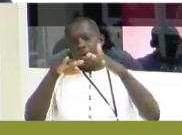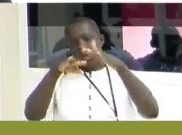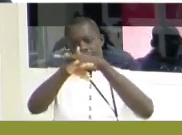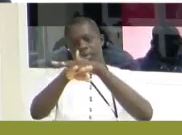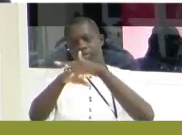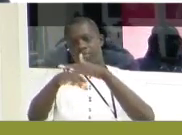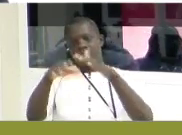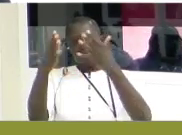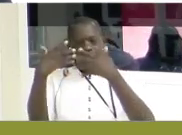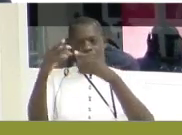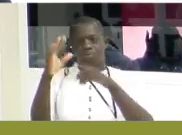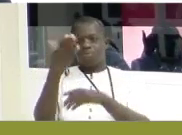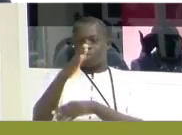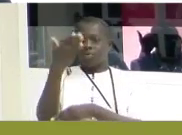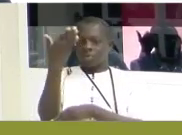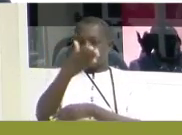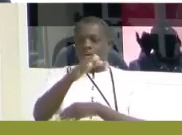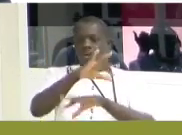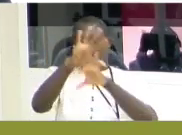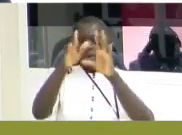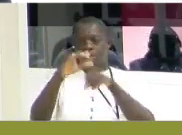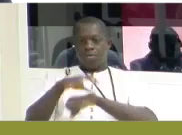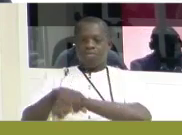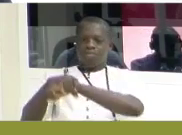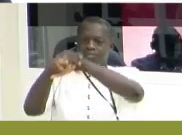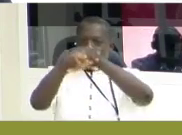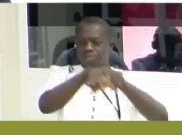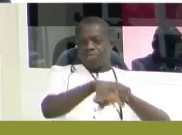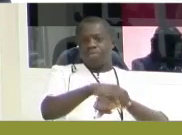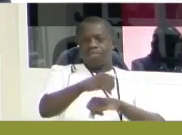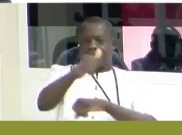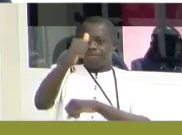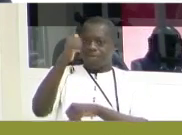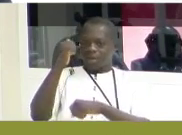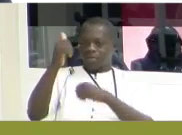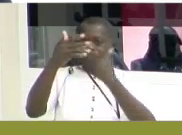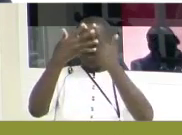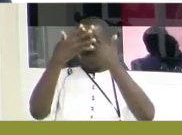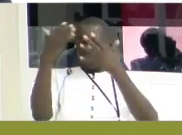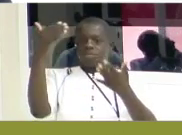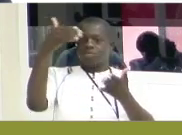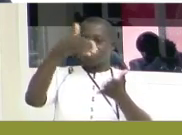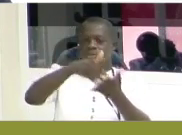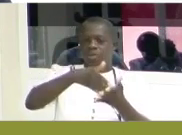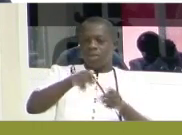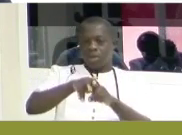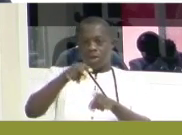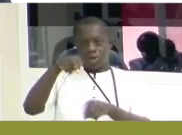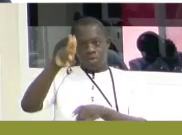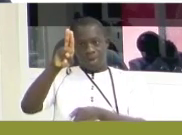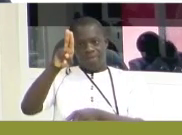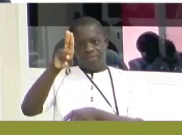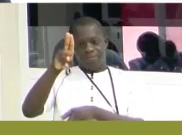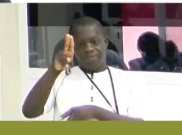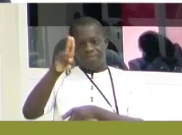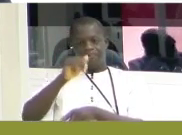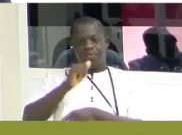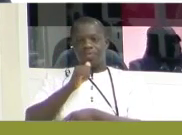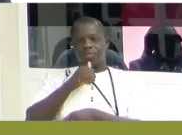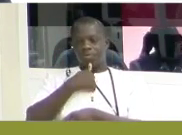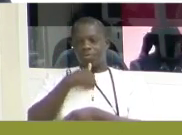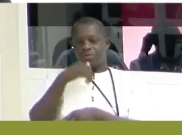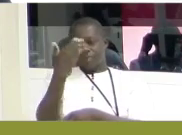there, we were all brought back to the cell until around midday, when the security